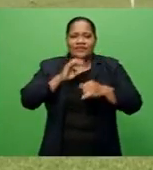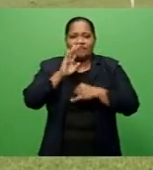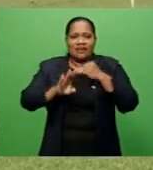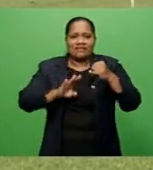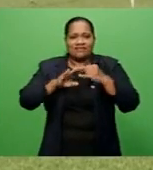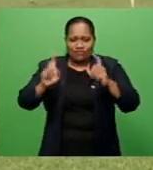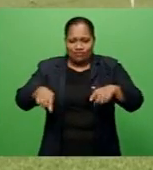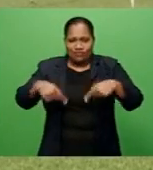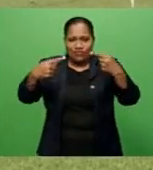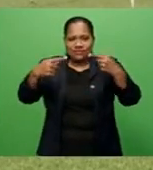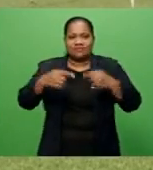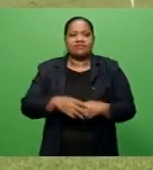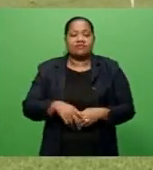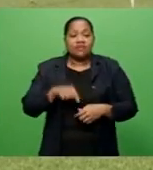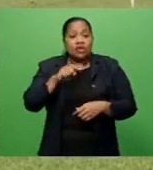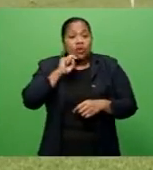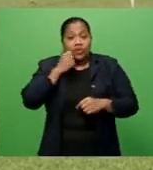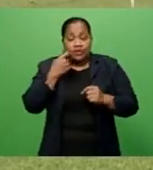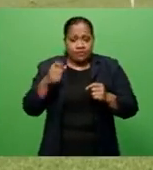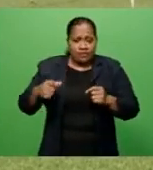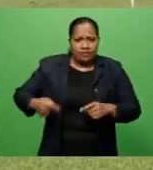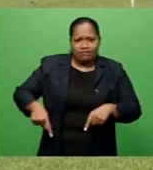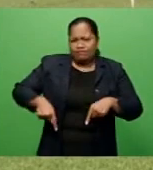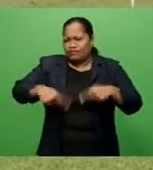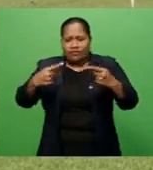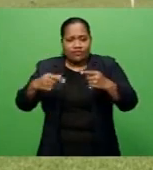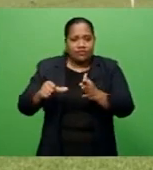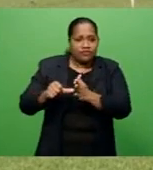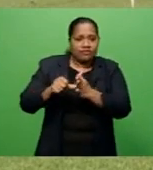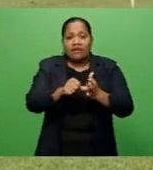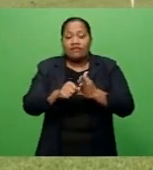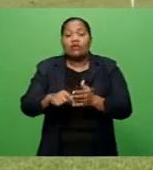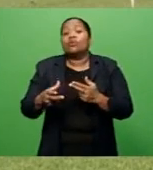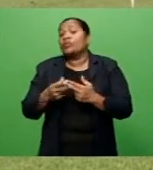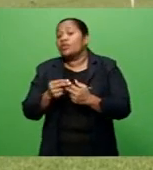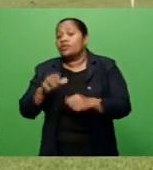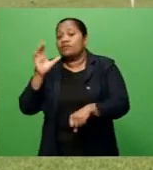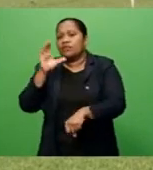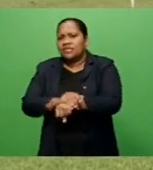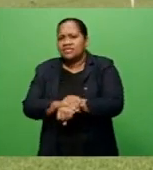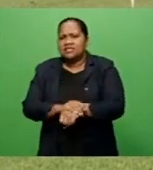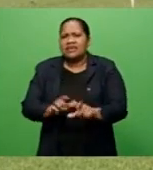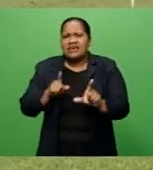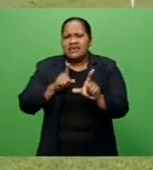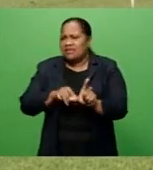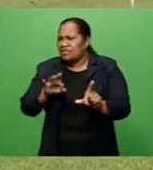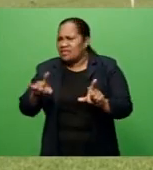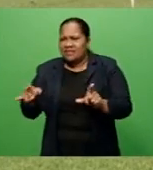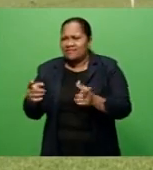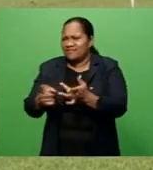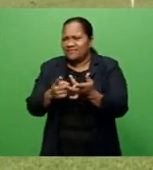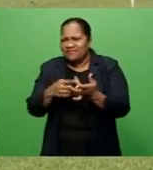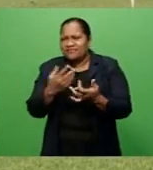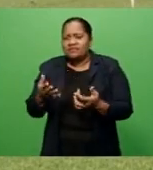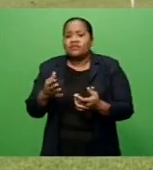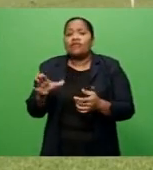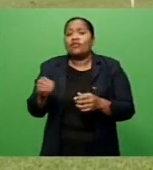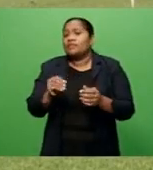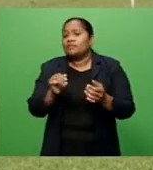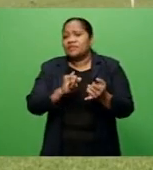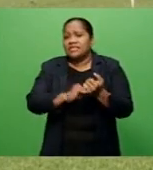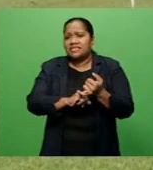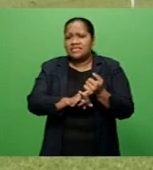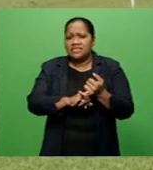tough pool as they will battle defending Super Series champs Police, Yamadhya and Wainrauso from Sawani village in Naitasiri.